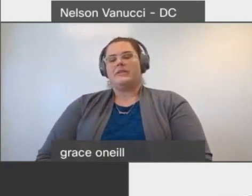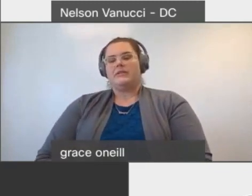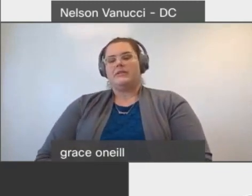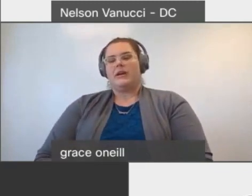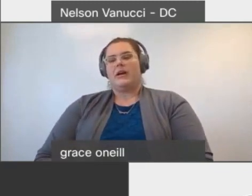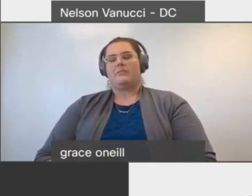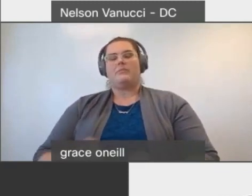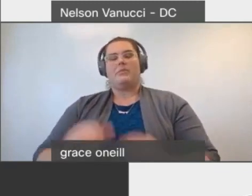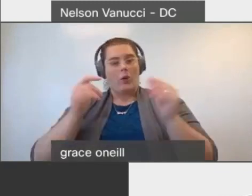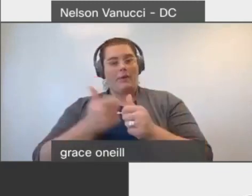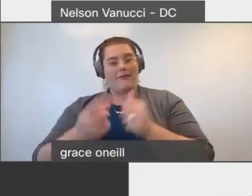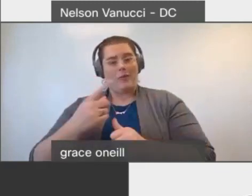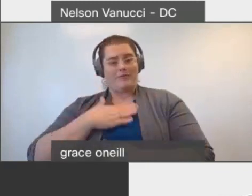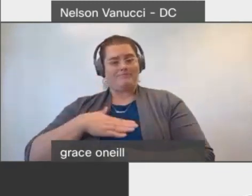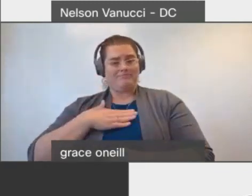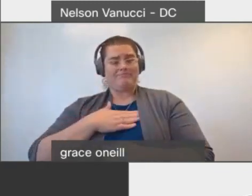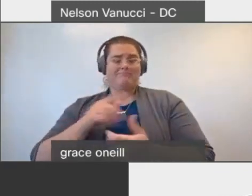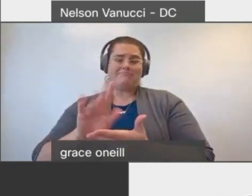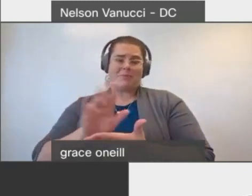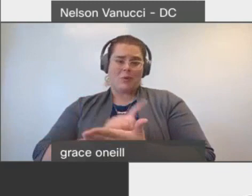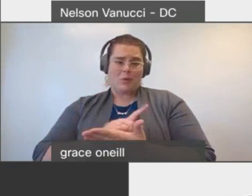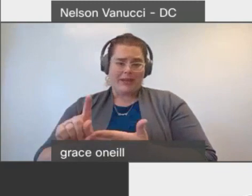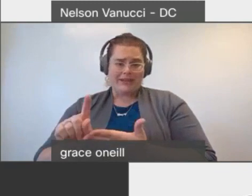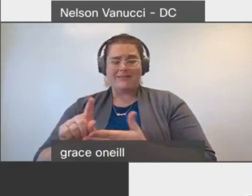hope everyone has a good week, and I hope that,